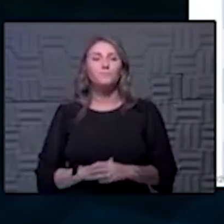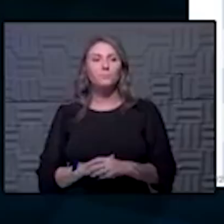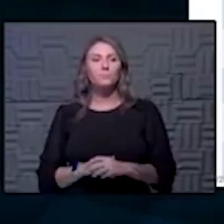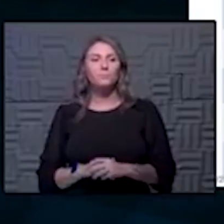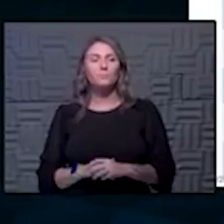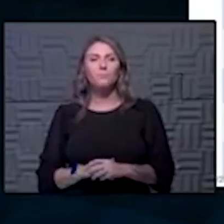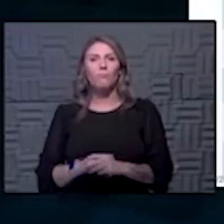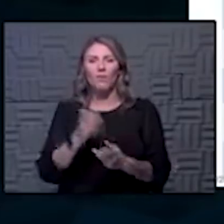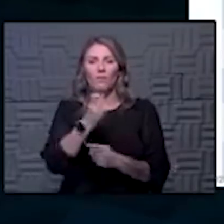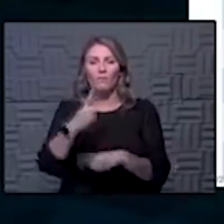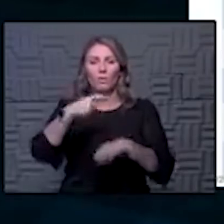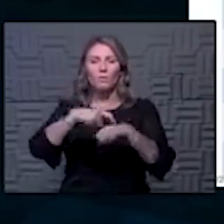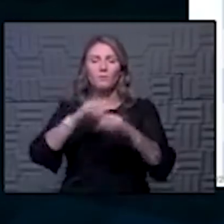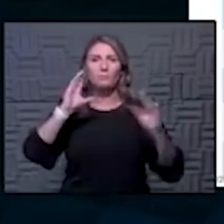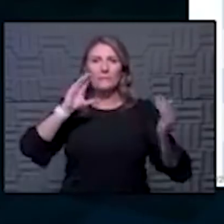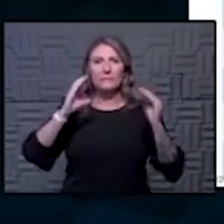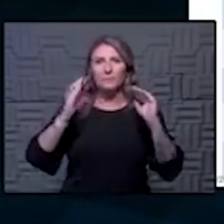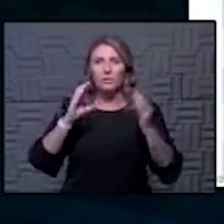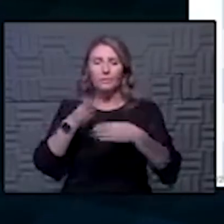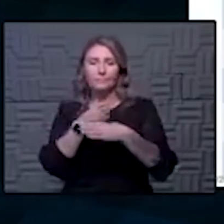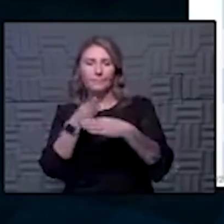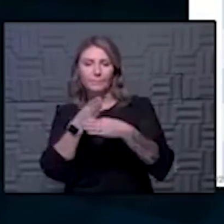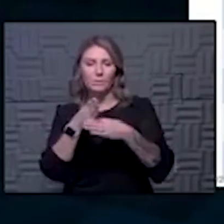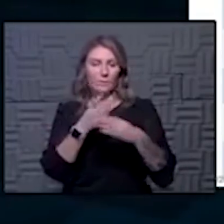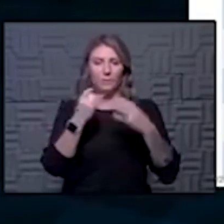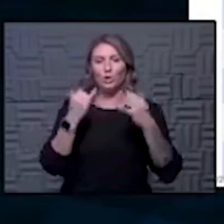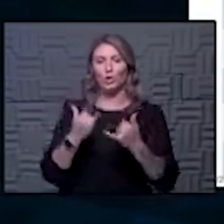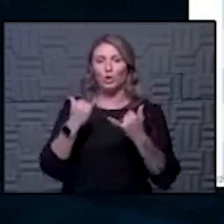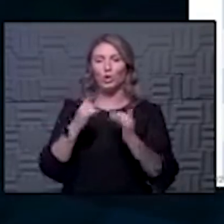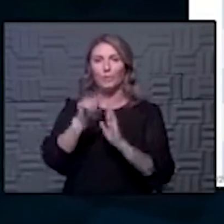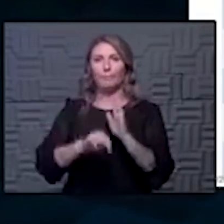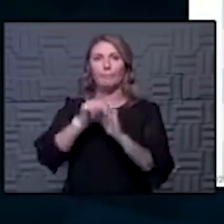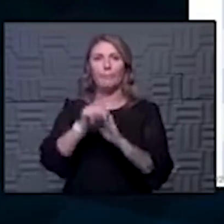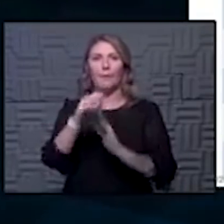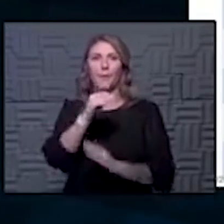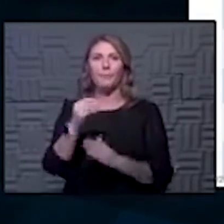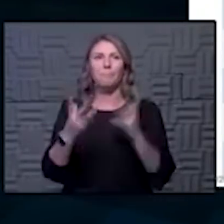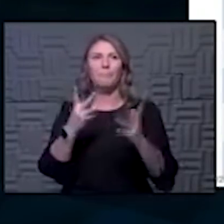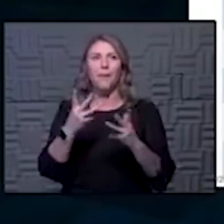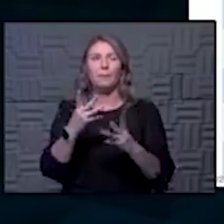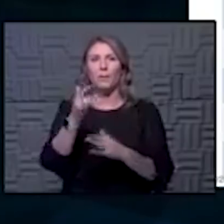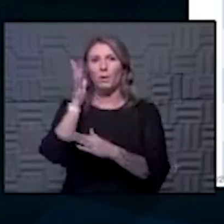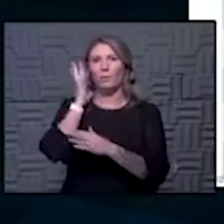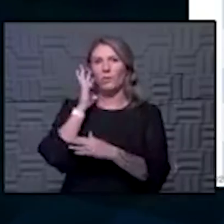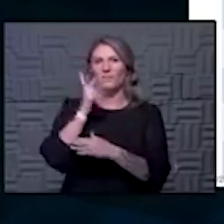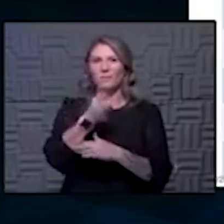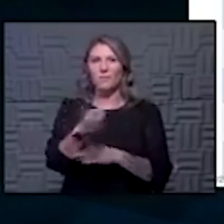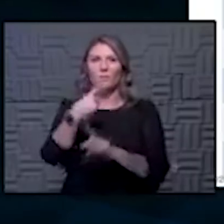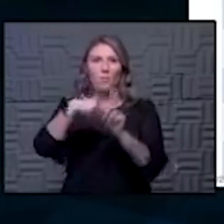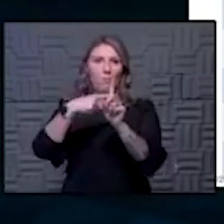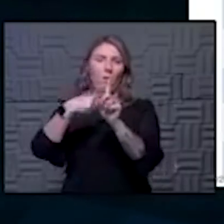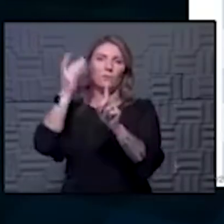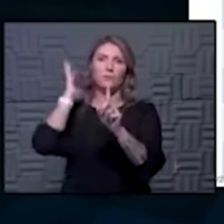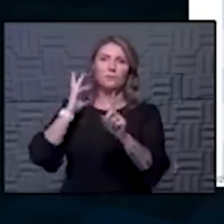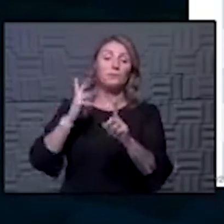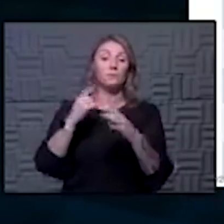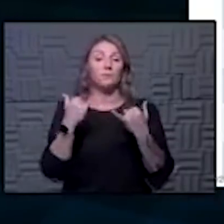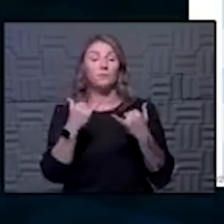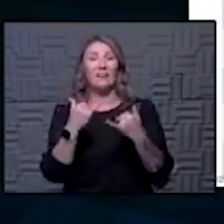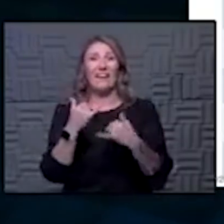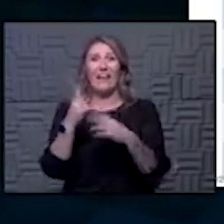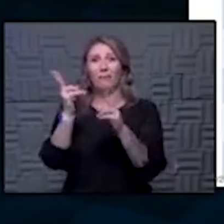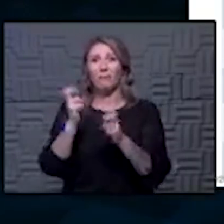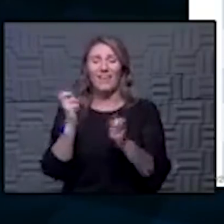I've done a couple of times a comparison between, say, the current period and maybe a previous couple of months. Today I just